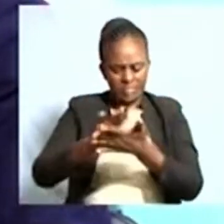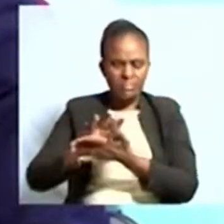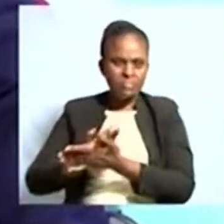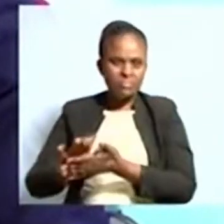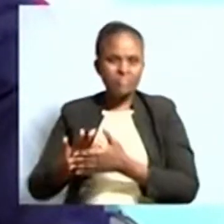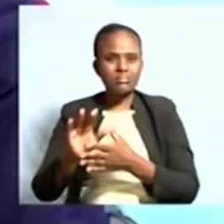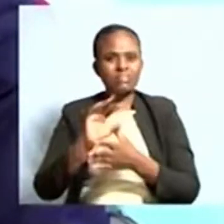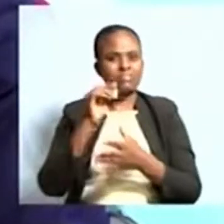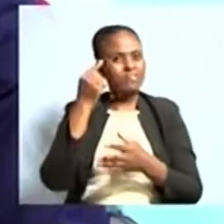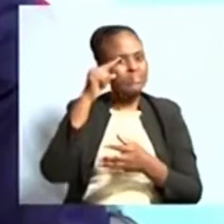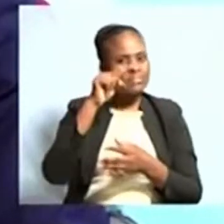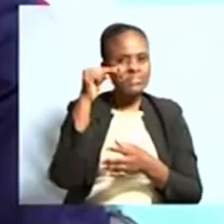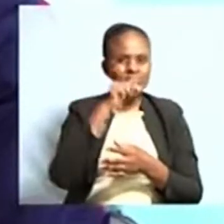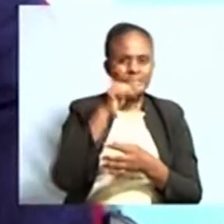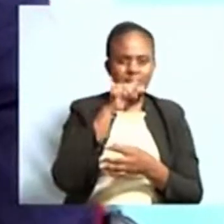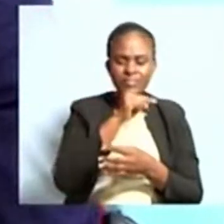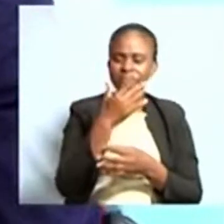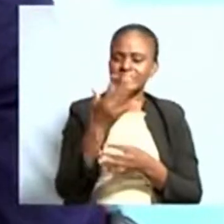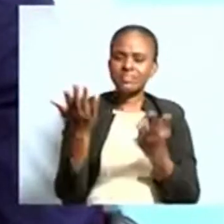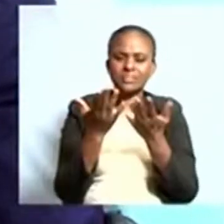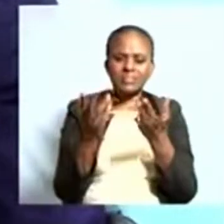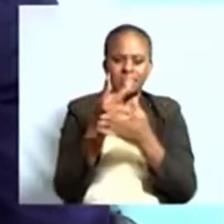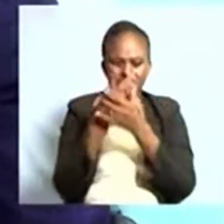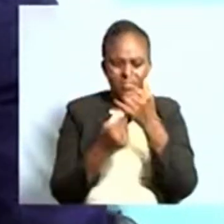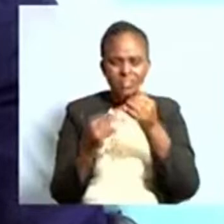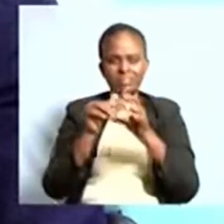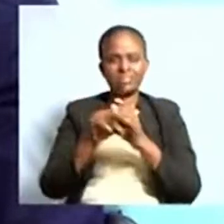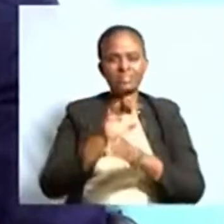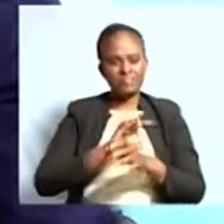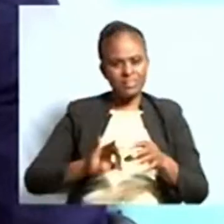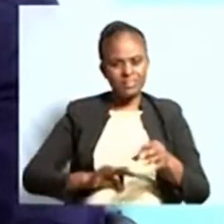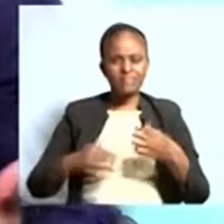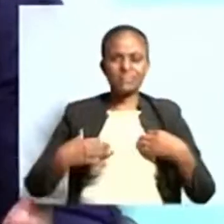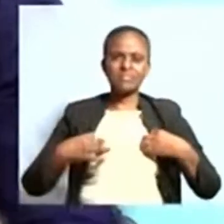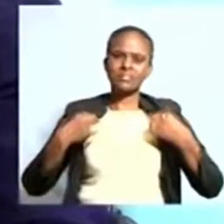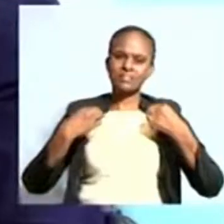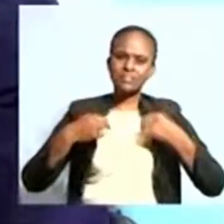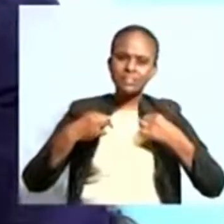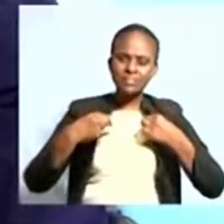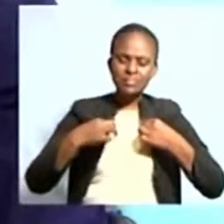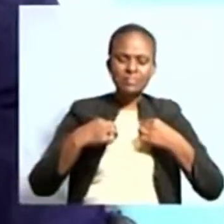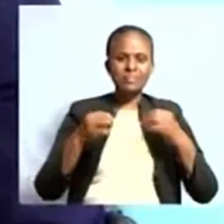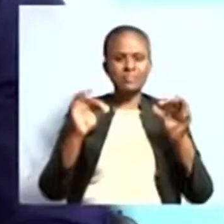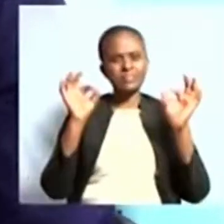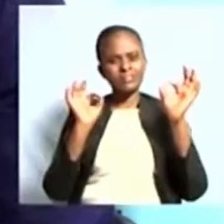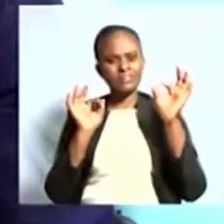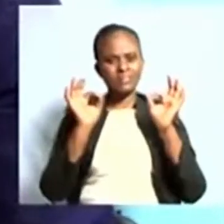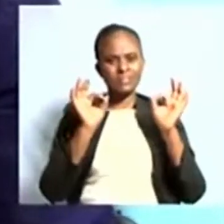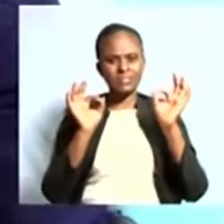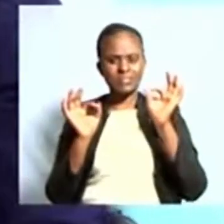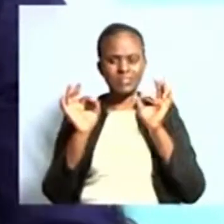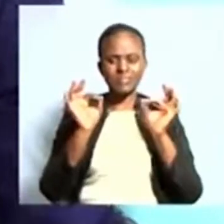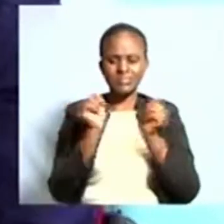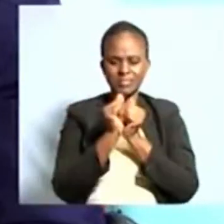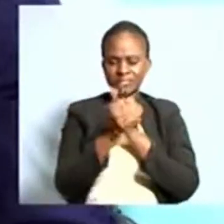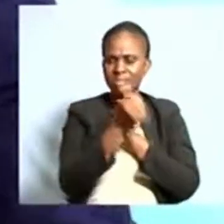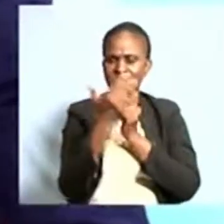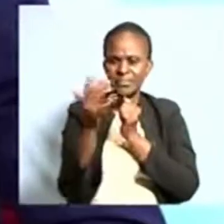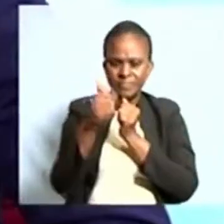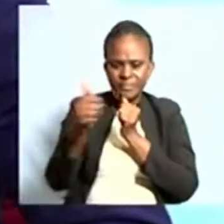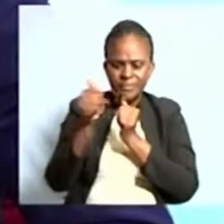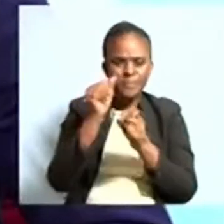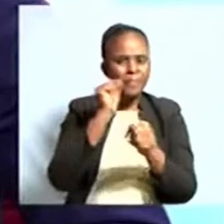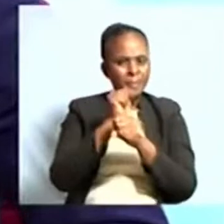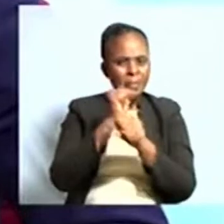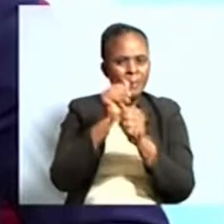counterfeit products, and both in food products, clothing, fashion, and lots of other things. How do you relate with